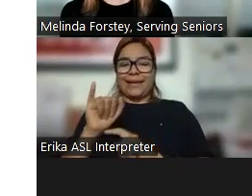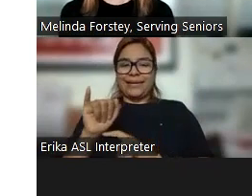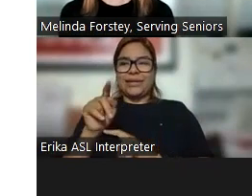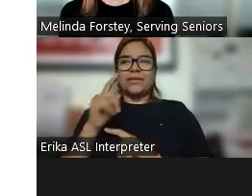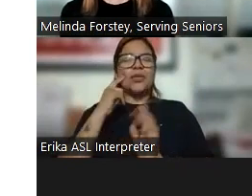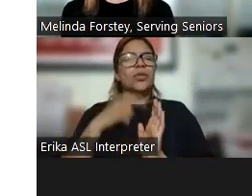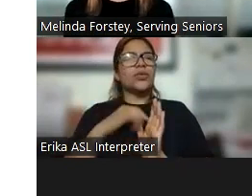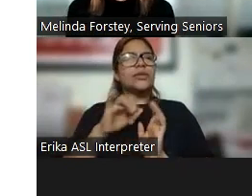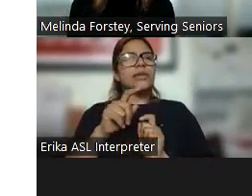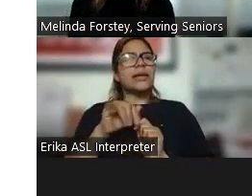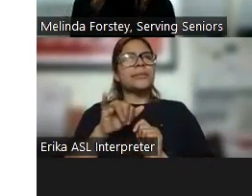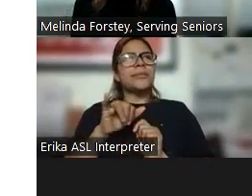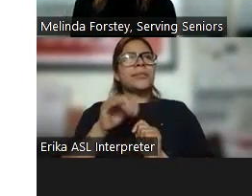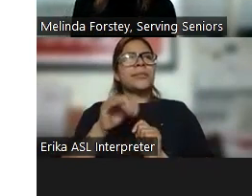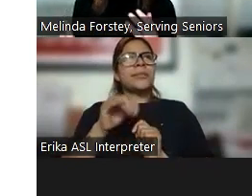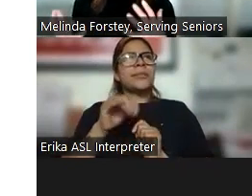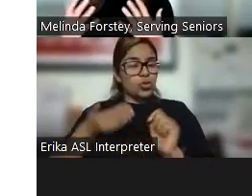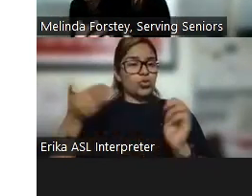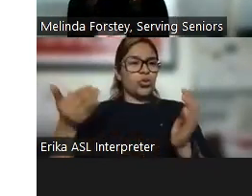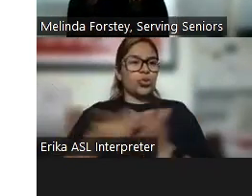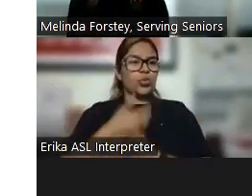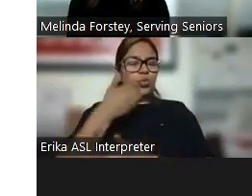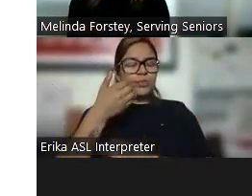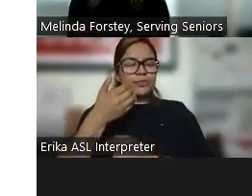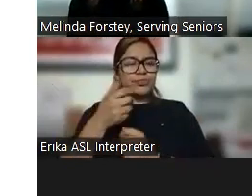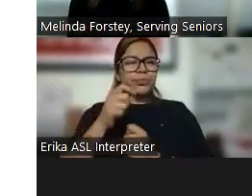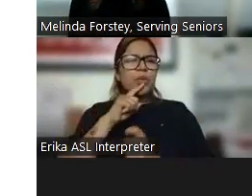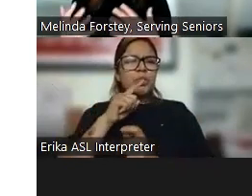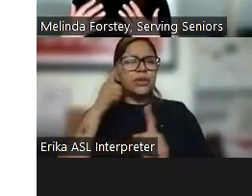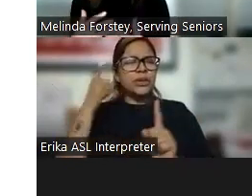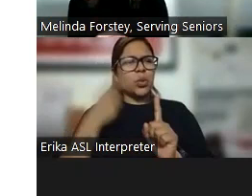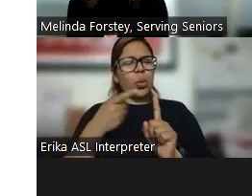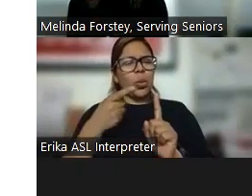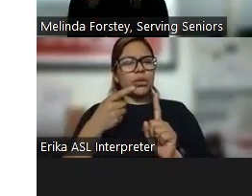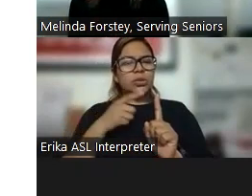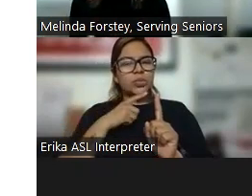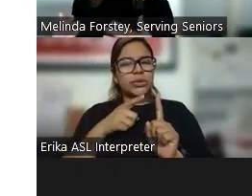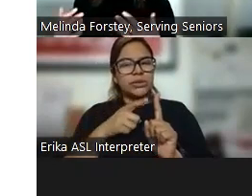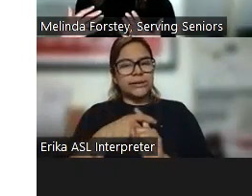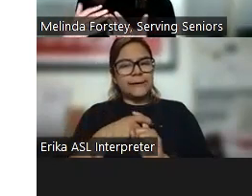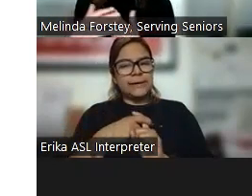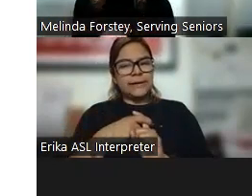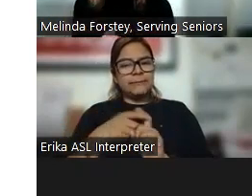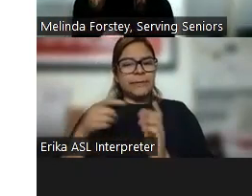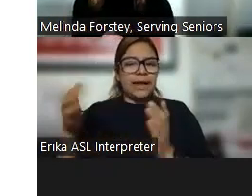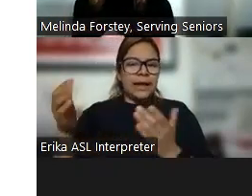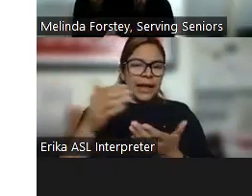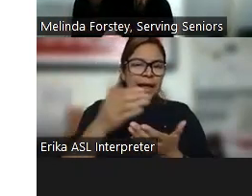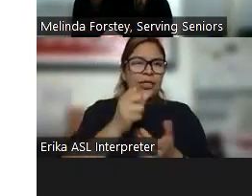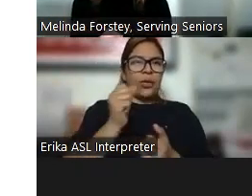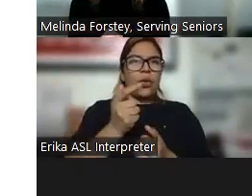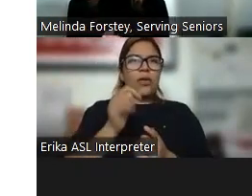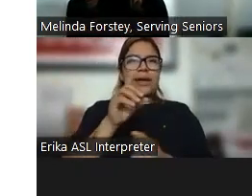been introduced. And really our goal is to coalesce the data that Serving Seniors